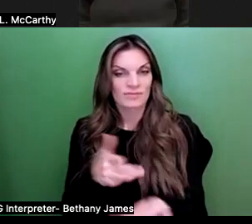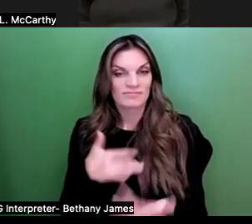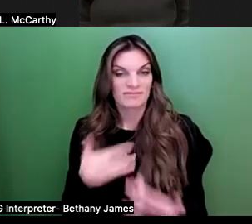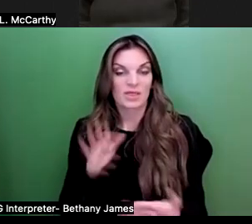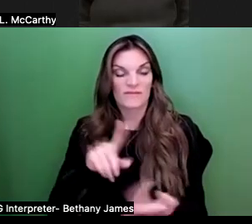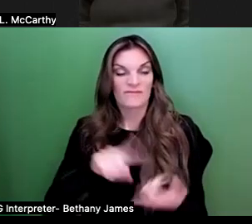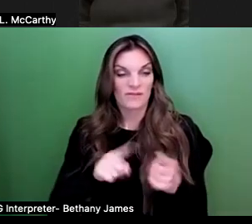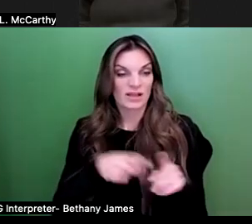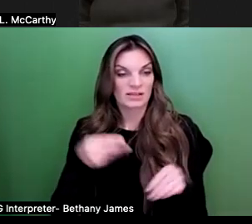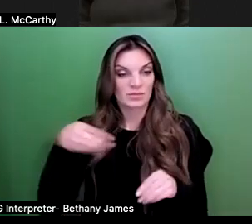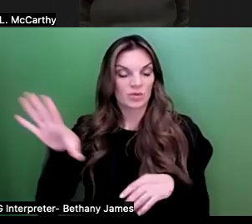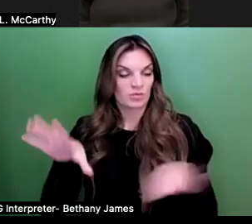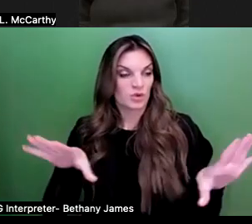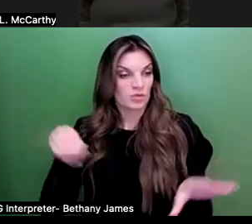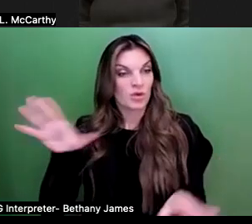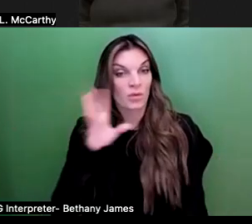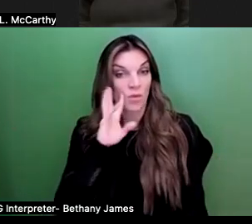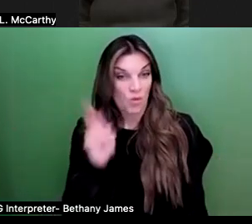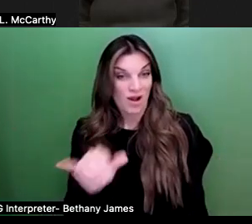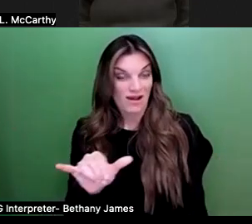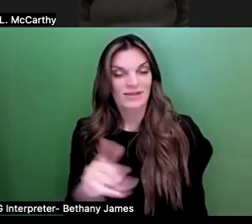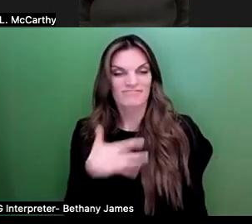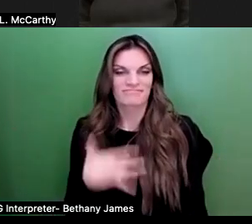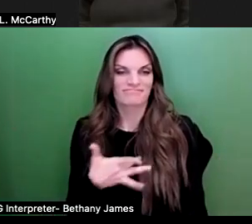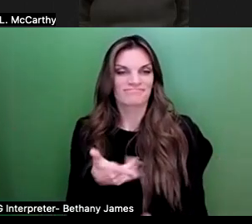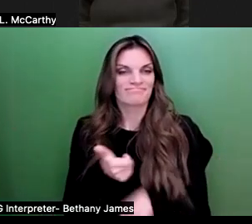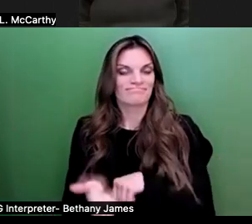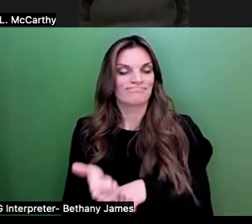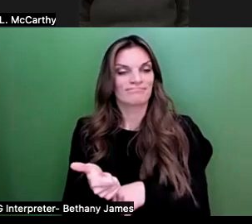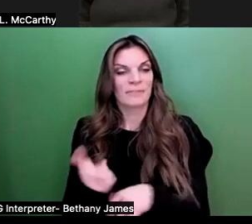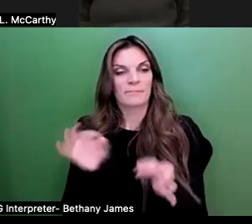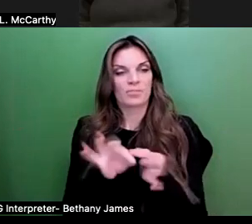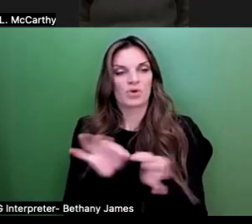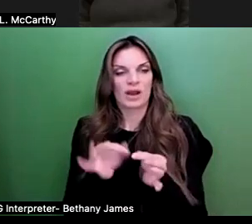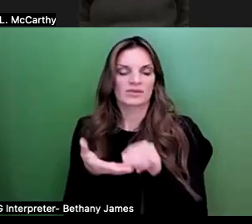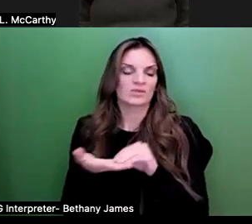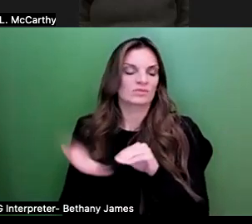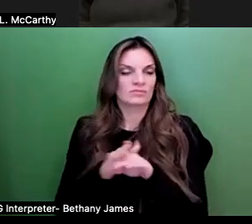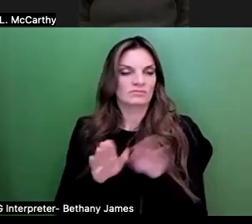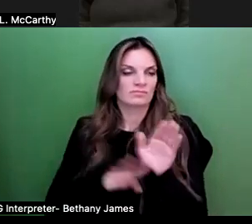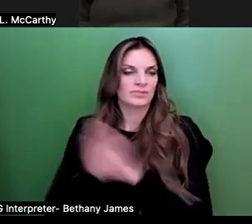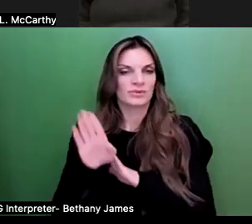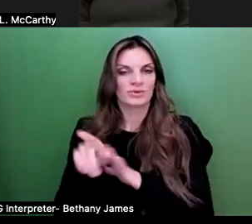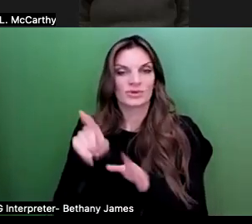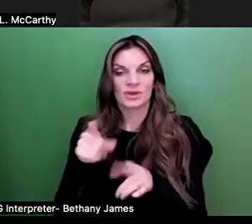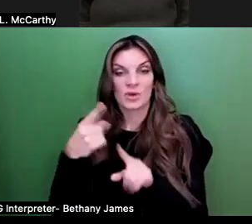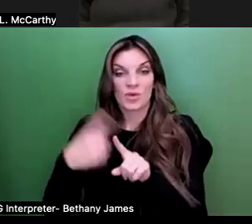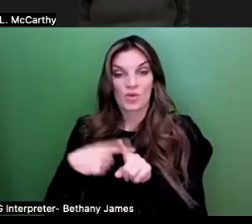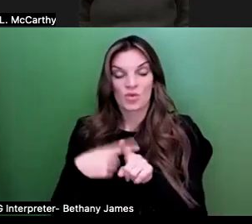their families can no longer afford to live here. It's because their rents are too high. It's because there isn't enough